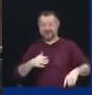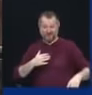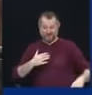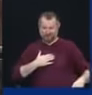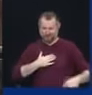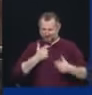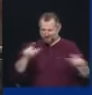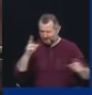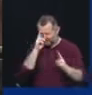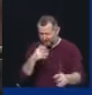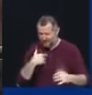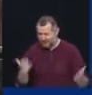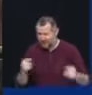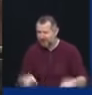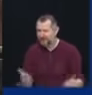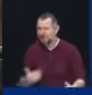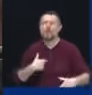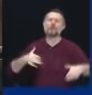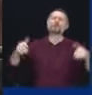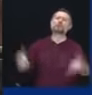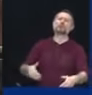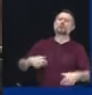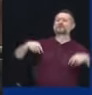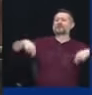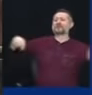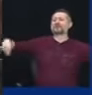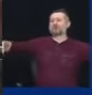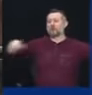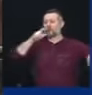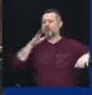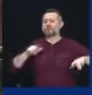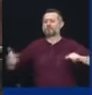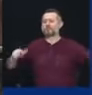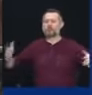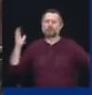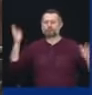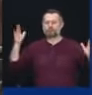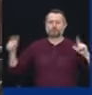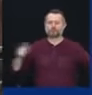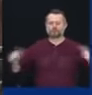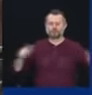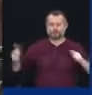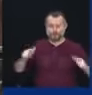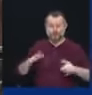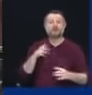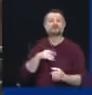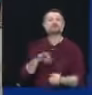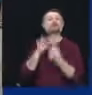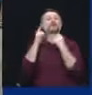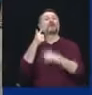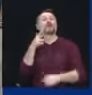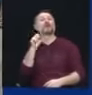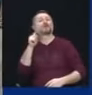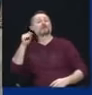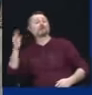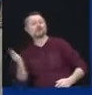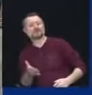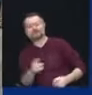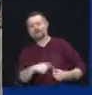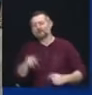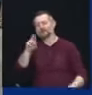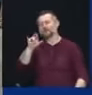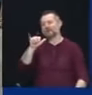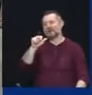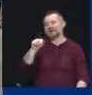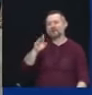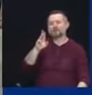today. Let me introduce some people who you're going to hear from in a moment, and we have some special guests. You're going to hear from Ryan Burke, who's the head